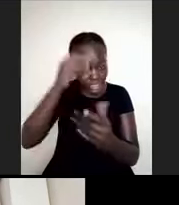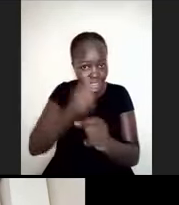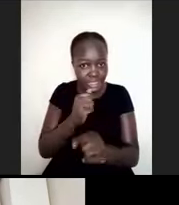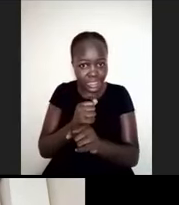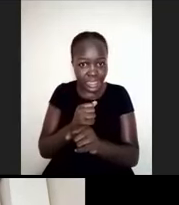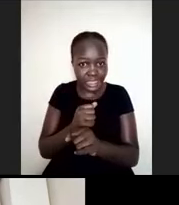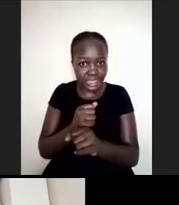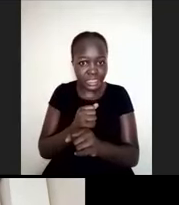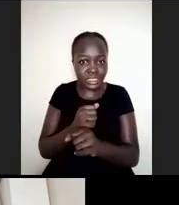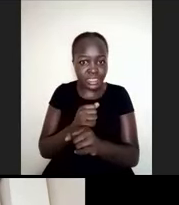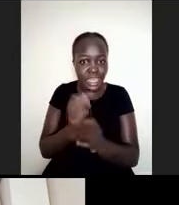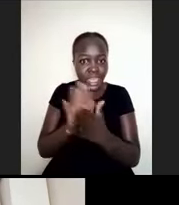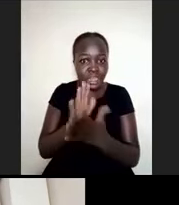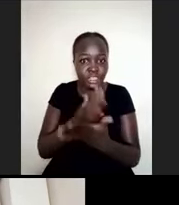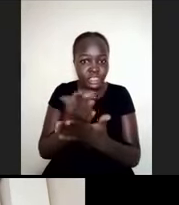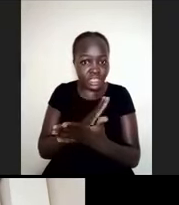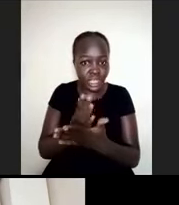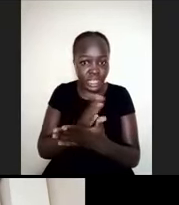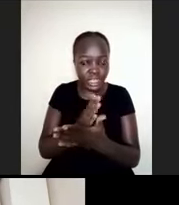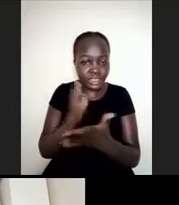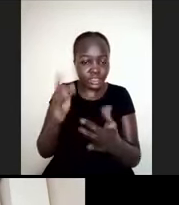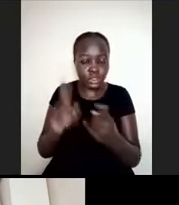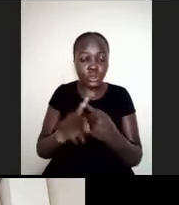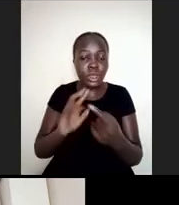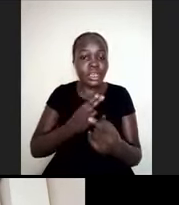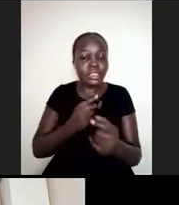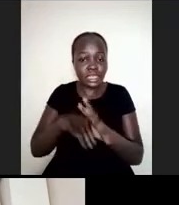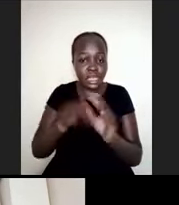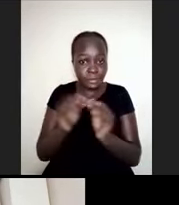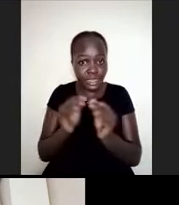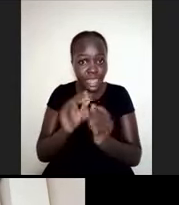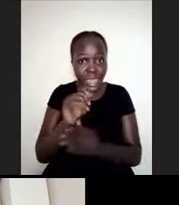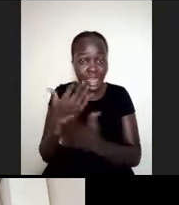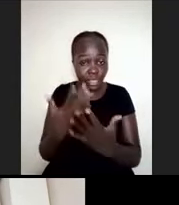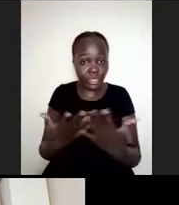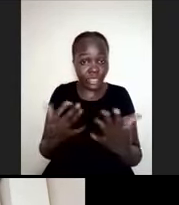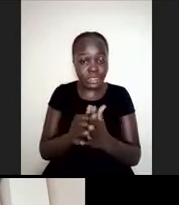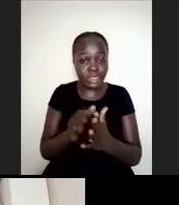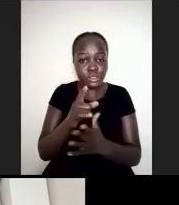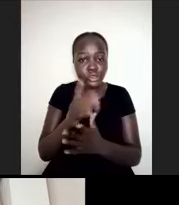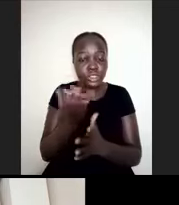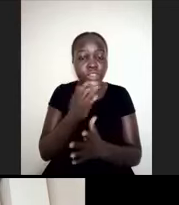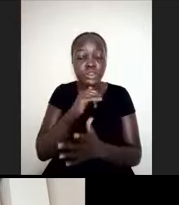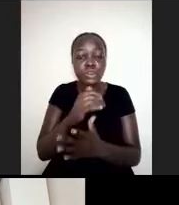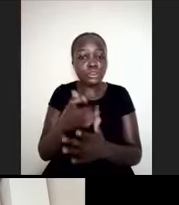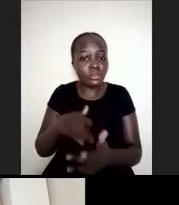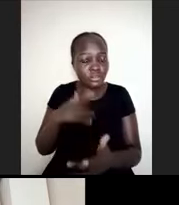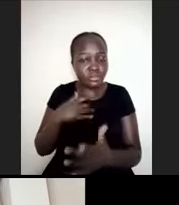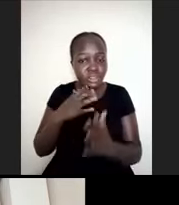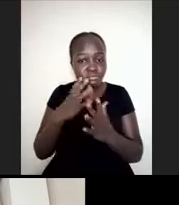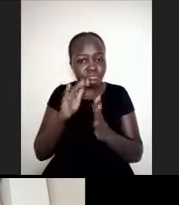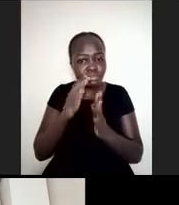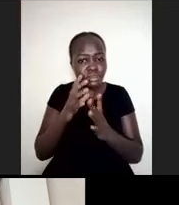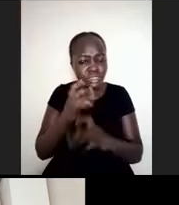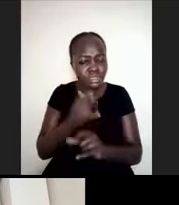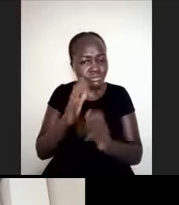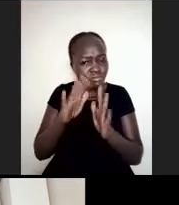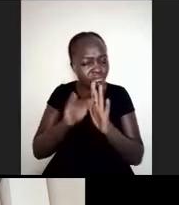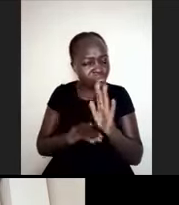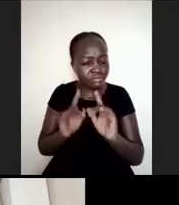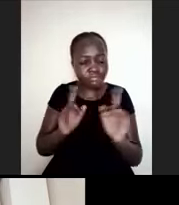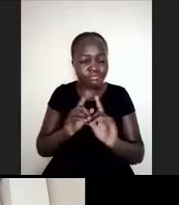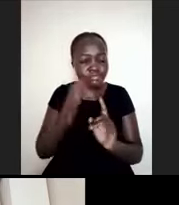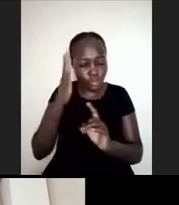and it was shared with us in a certain meeting. Another issue that you should not feel lost self-esteem, just know that you're fearfully